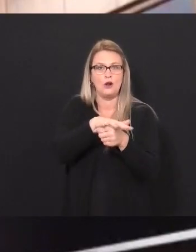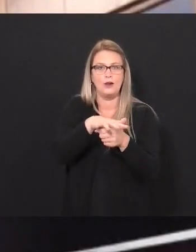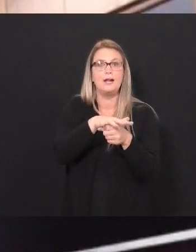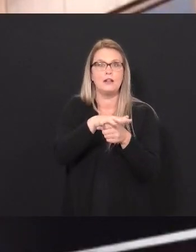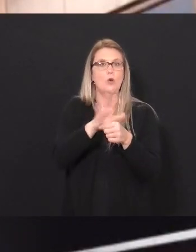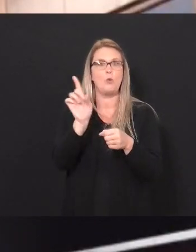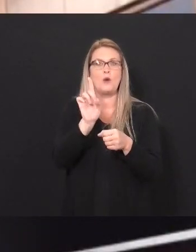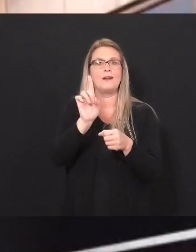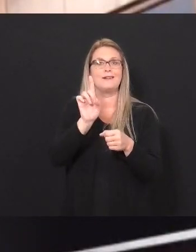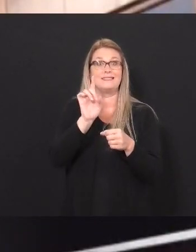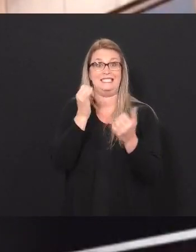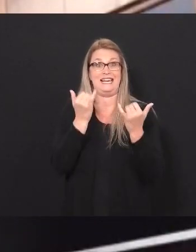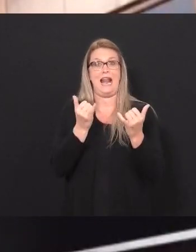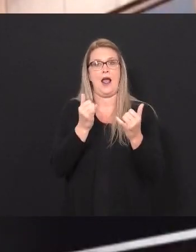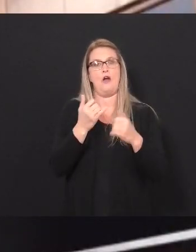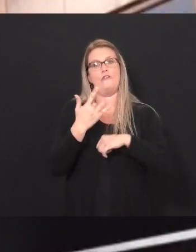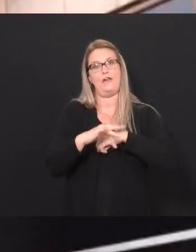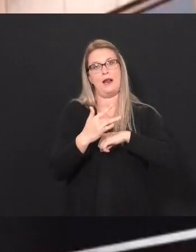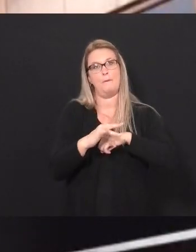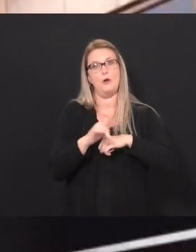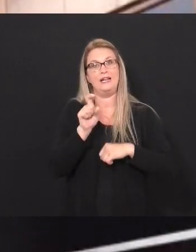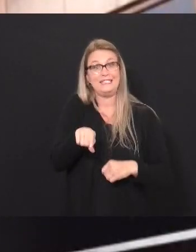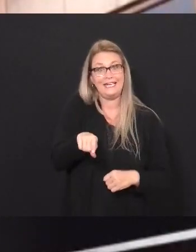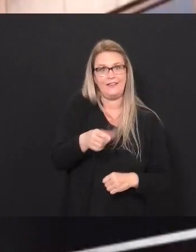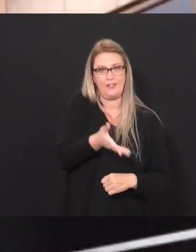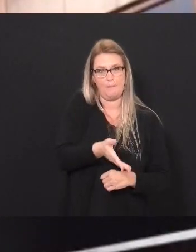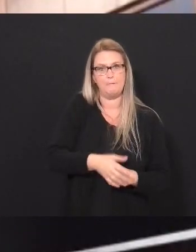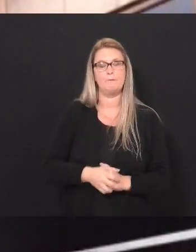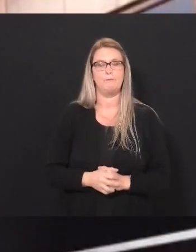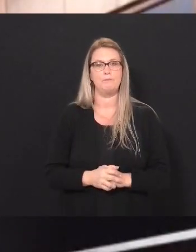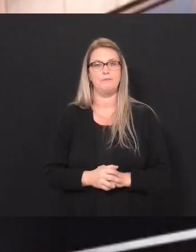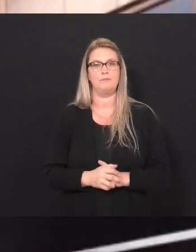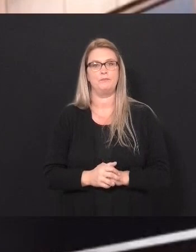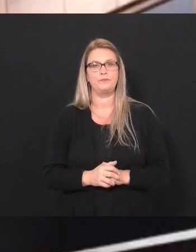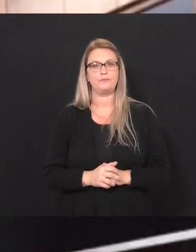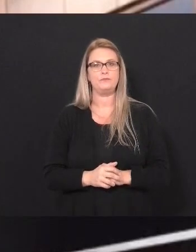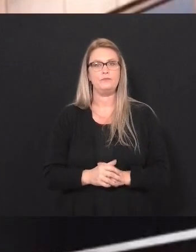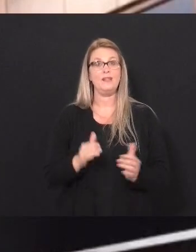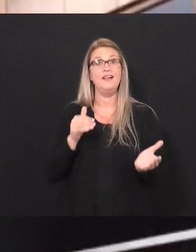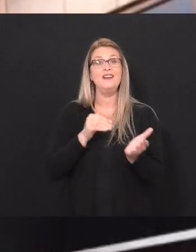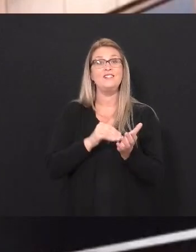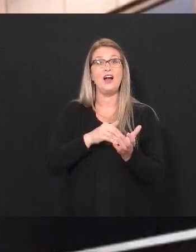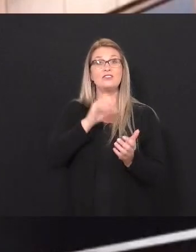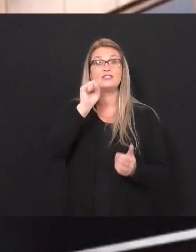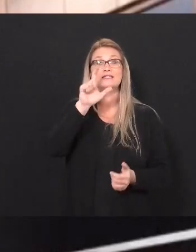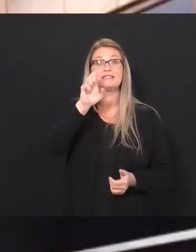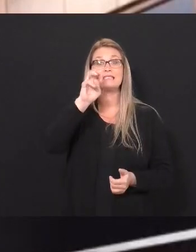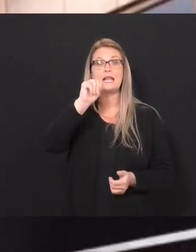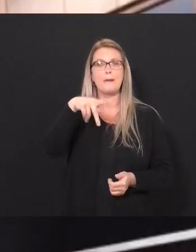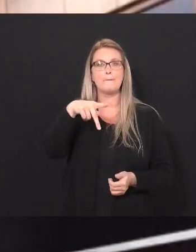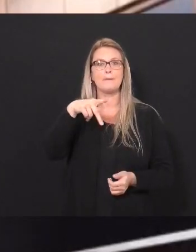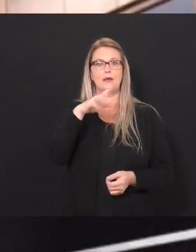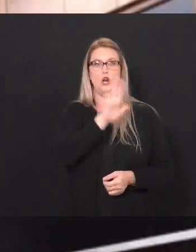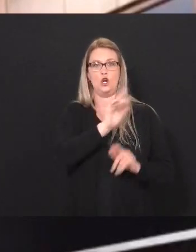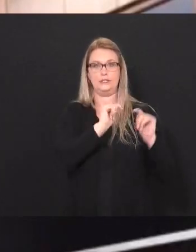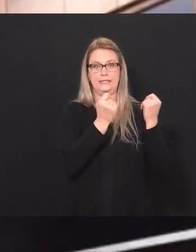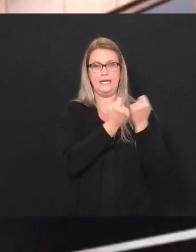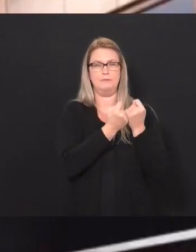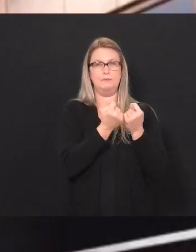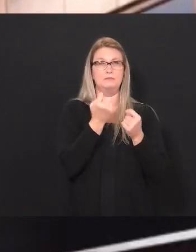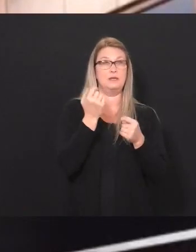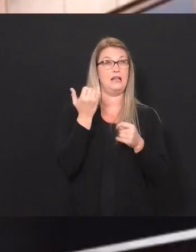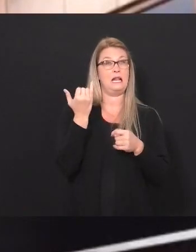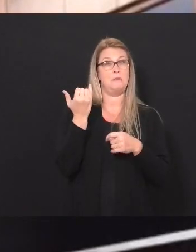where they are potentially available. In addition to that, working with Dr. Schlemp and her team, in the last 24 hours,